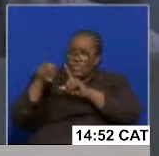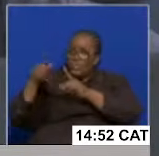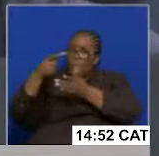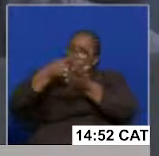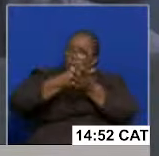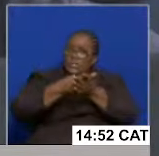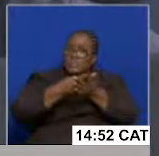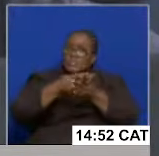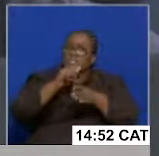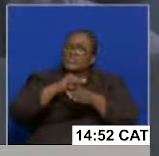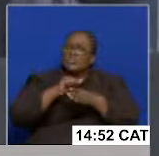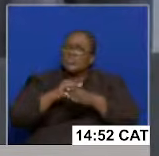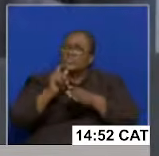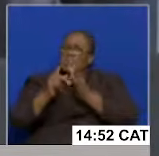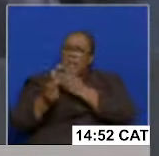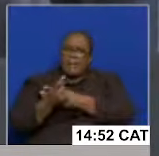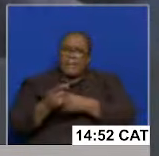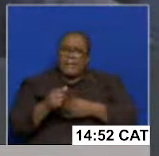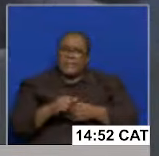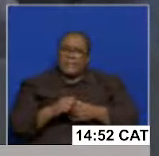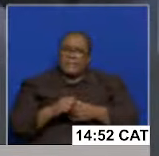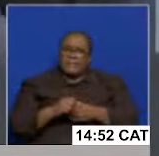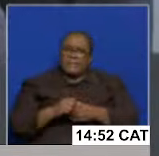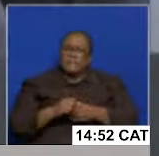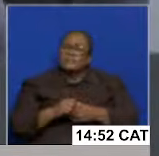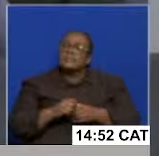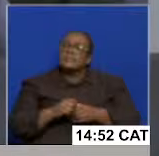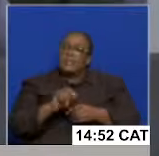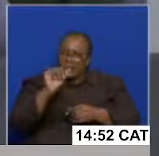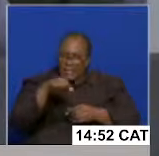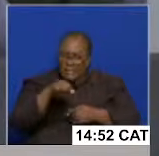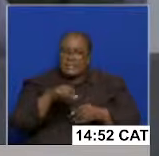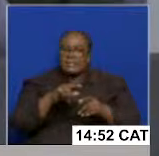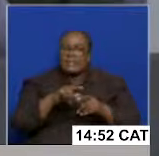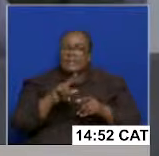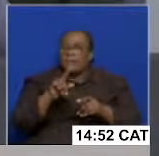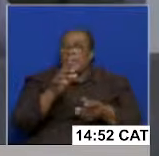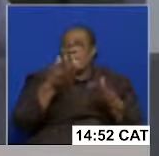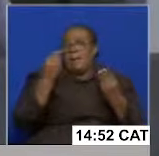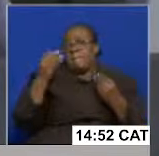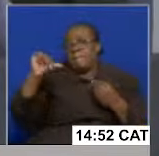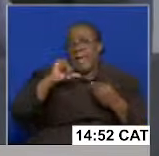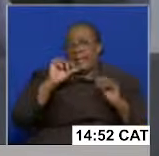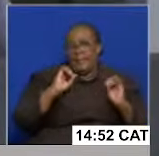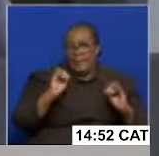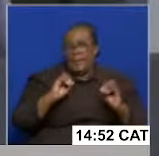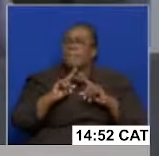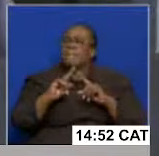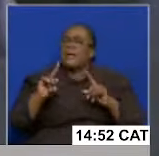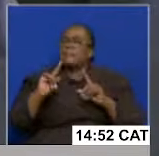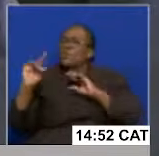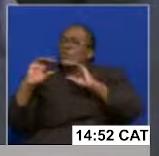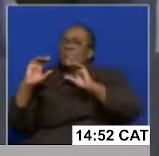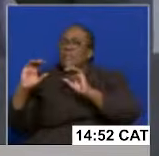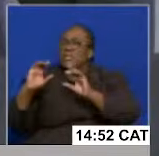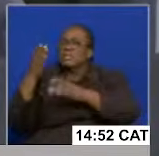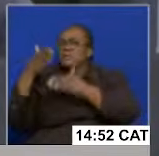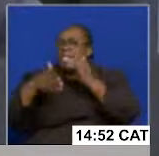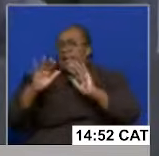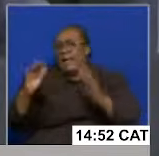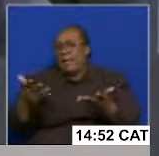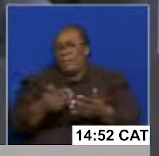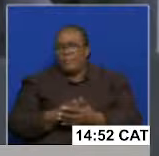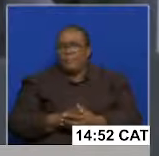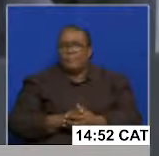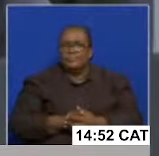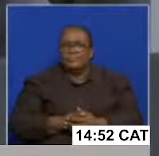No, I didn't get them back. Yes, what became of that discussion? How did it end? Did it end with you giving up,